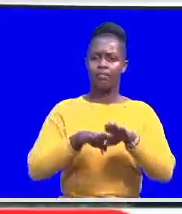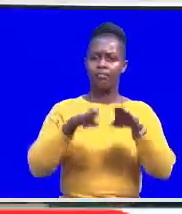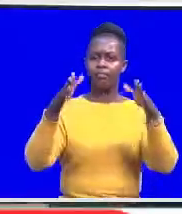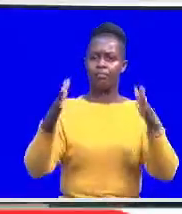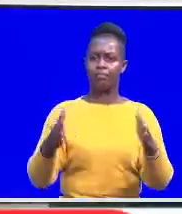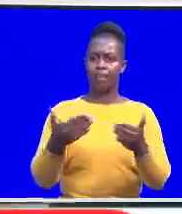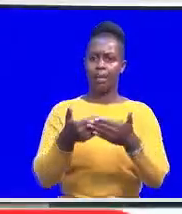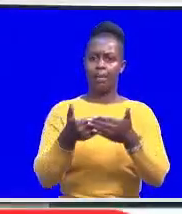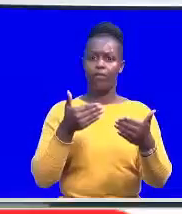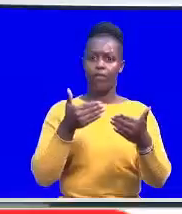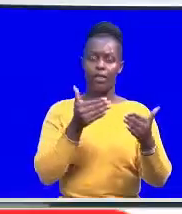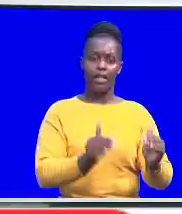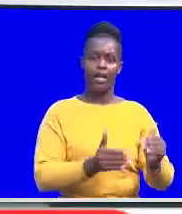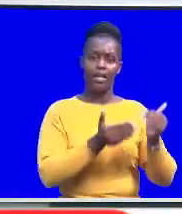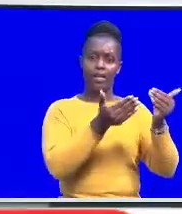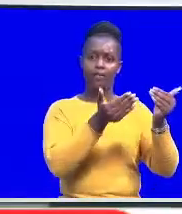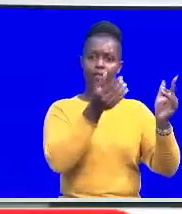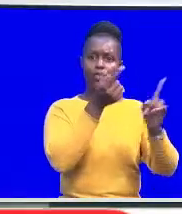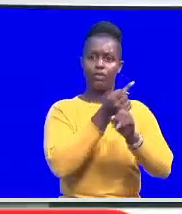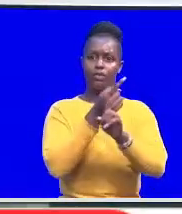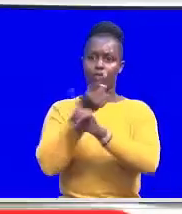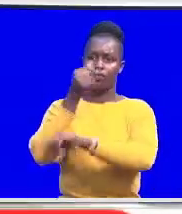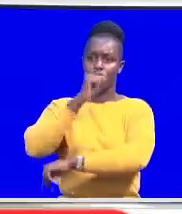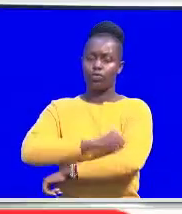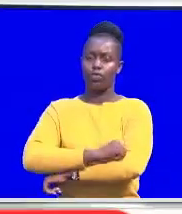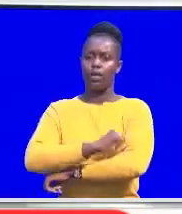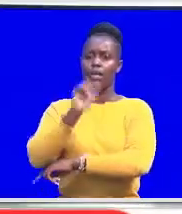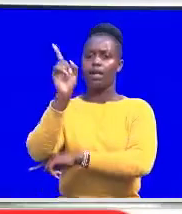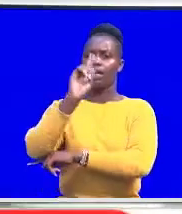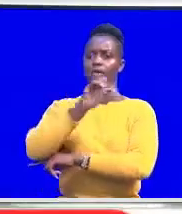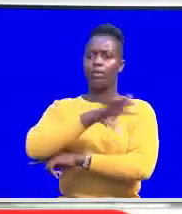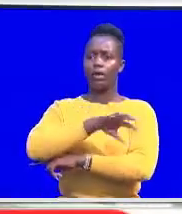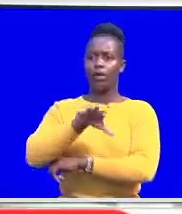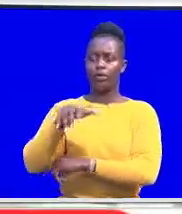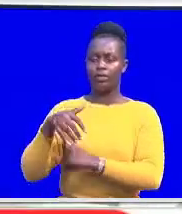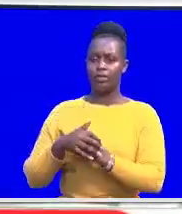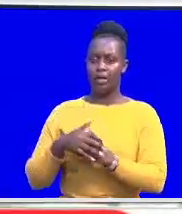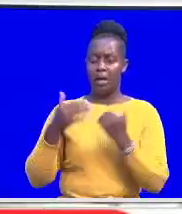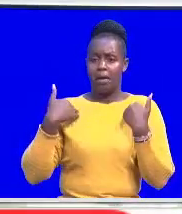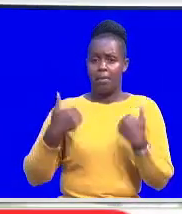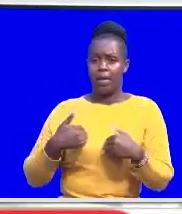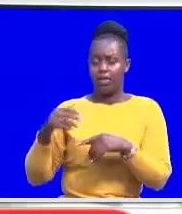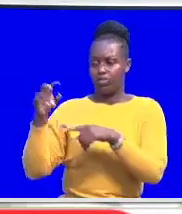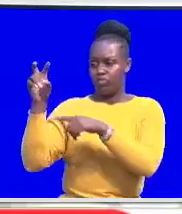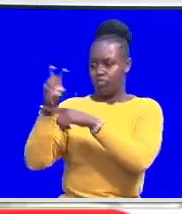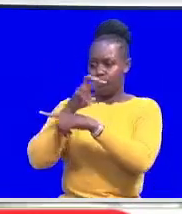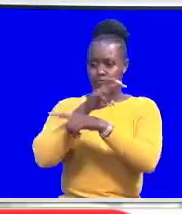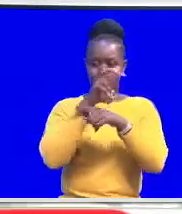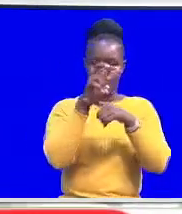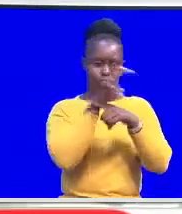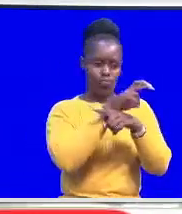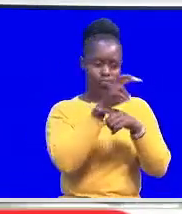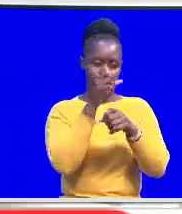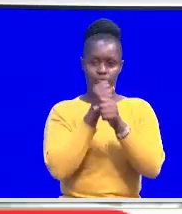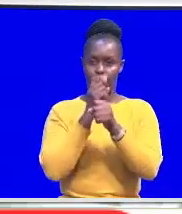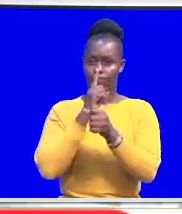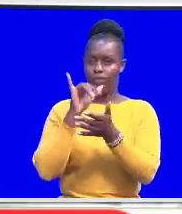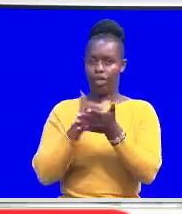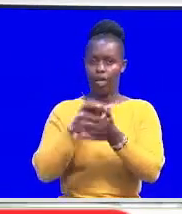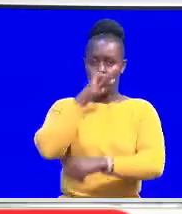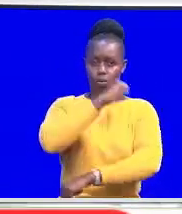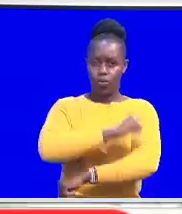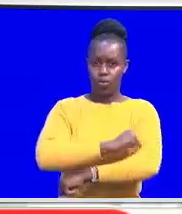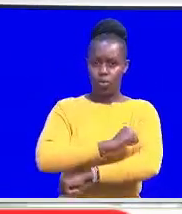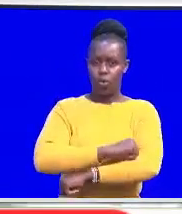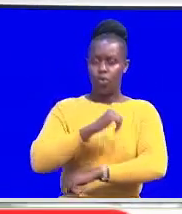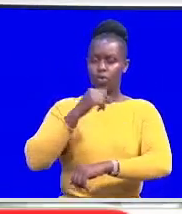they are delivered to different schools in Nairobi. I oversee the operations in the kitchen, making sure that every school is getting the right